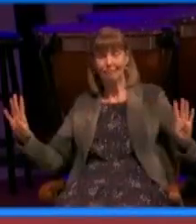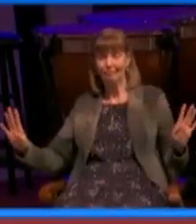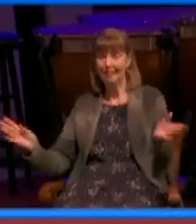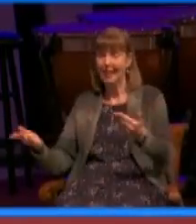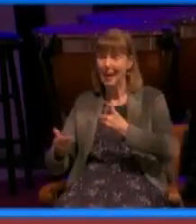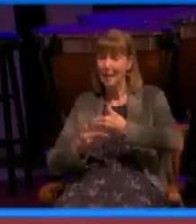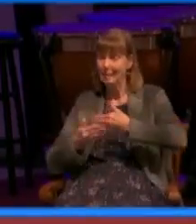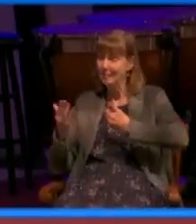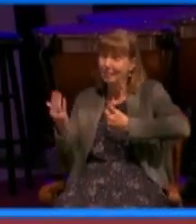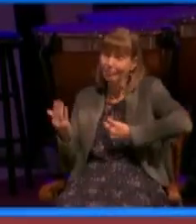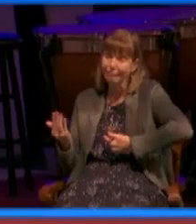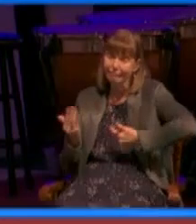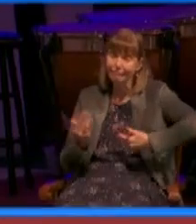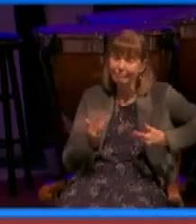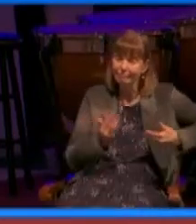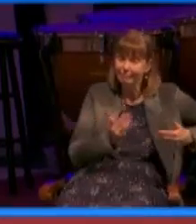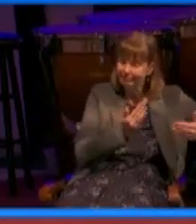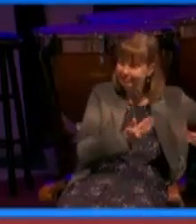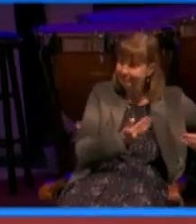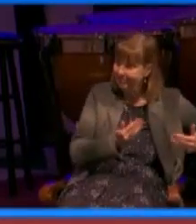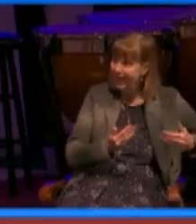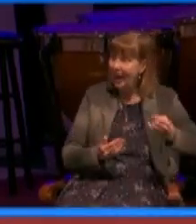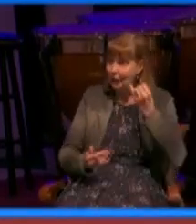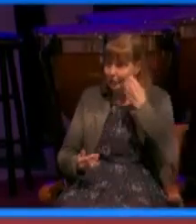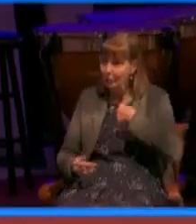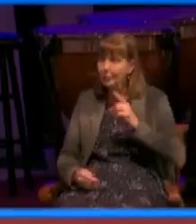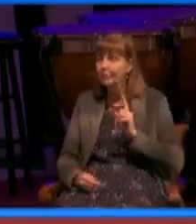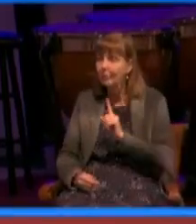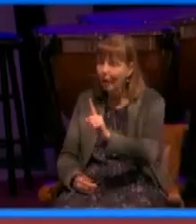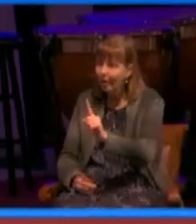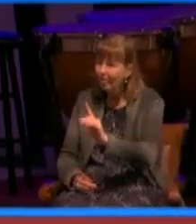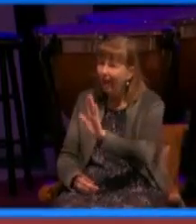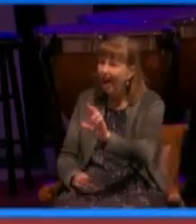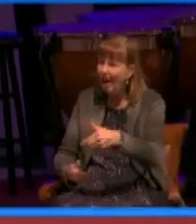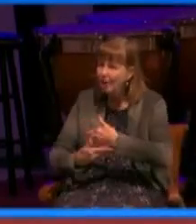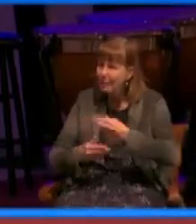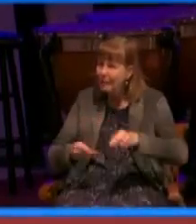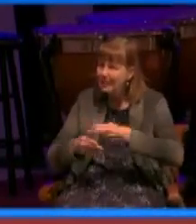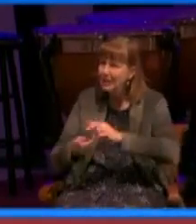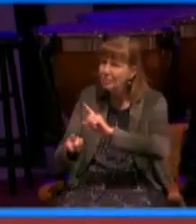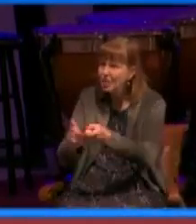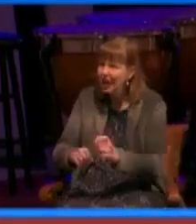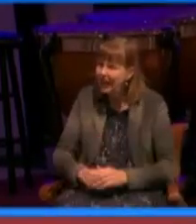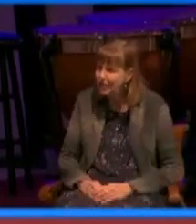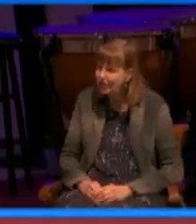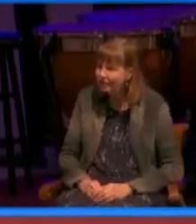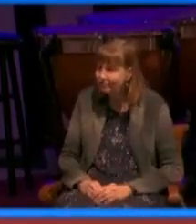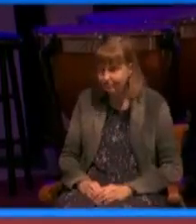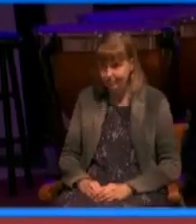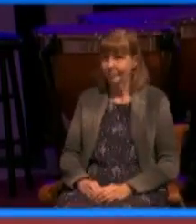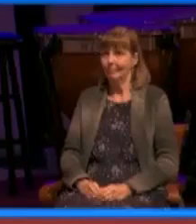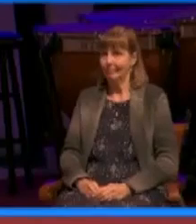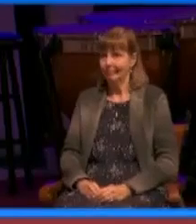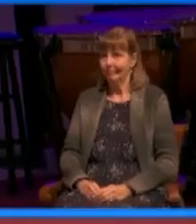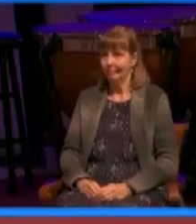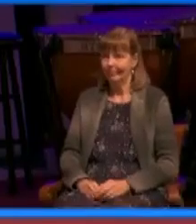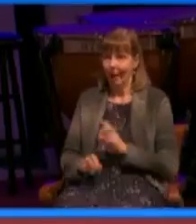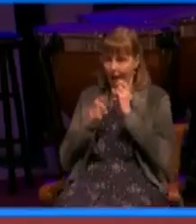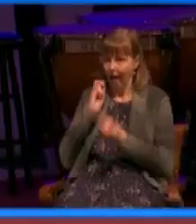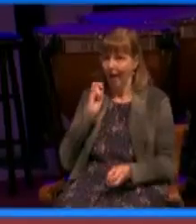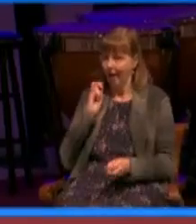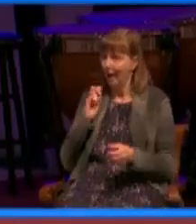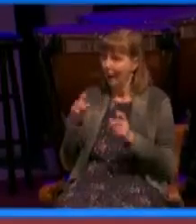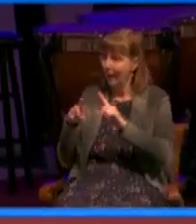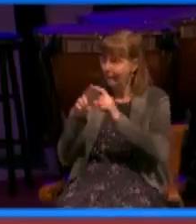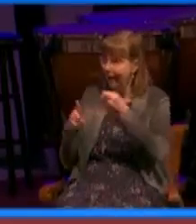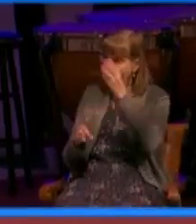would probably have me flogged and run out of the church, right? Like, that's not what you do. But God shows up, and God has the sovereign authority